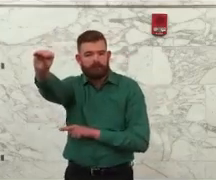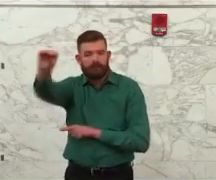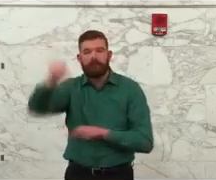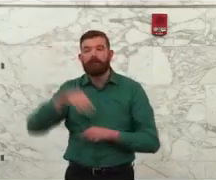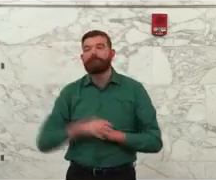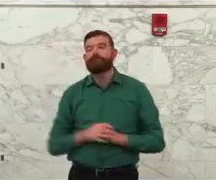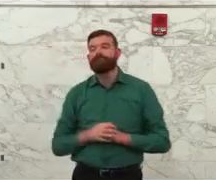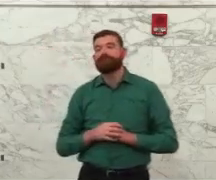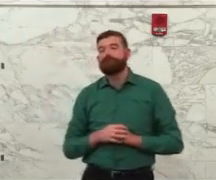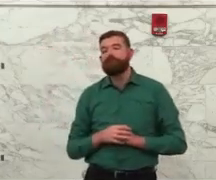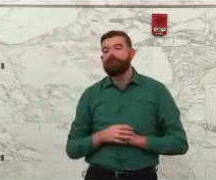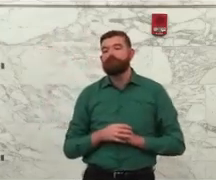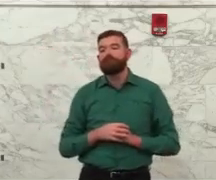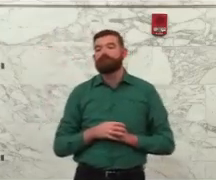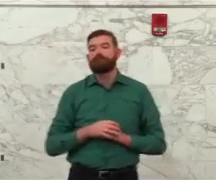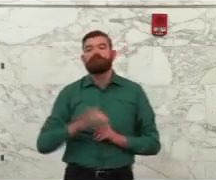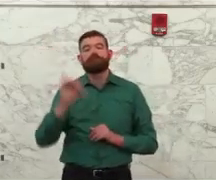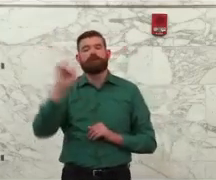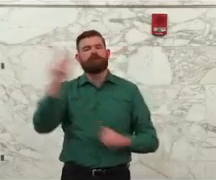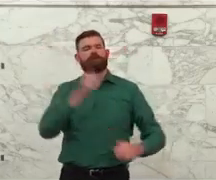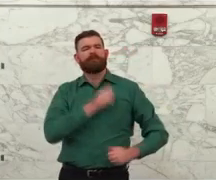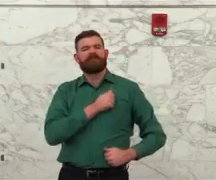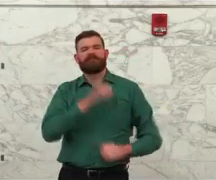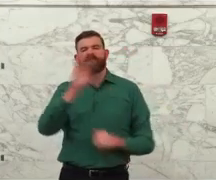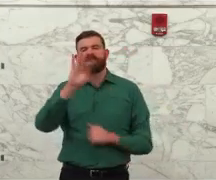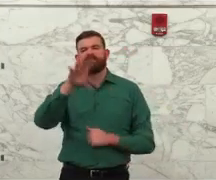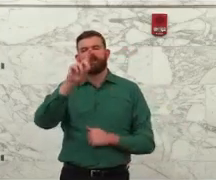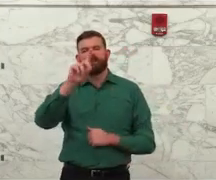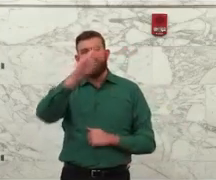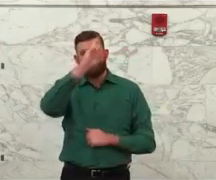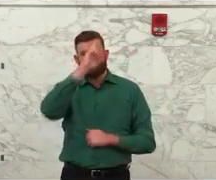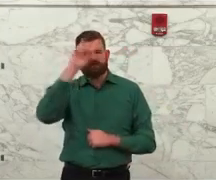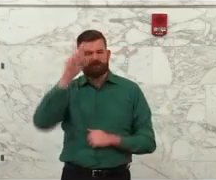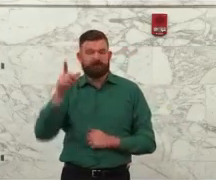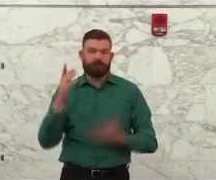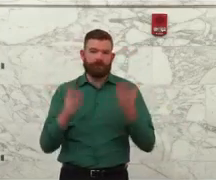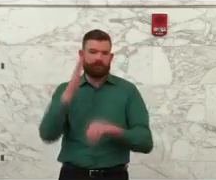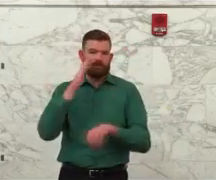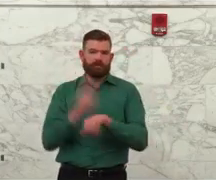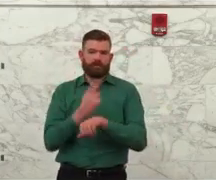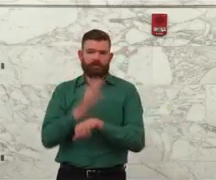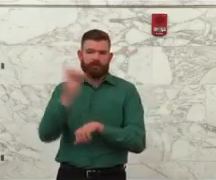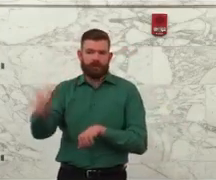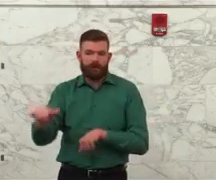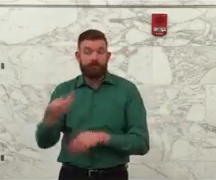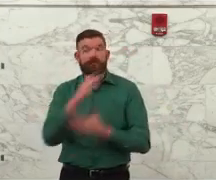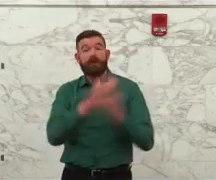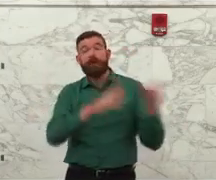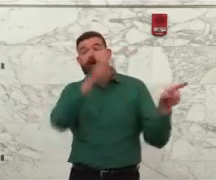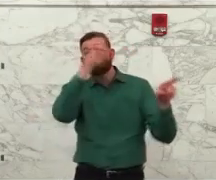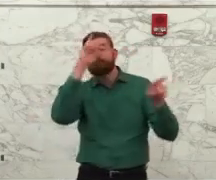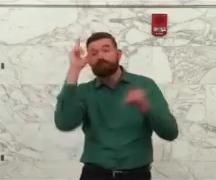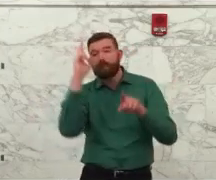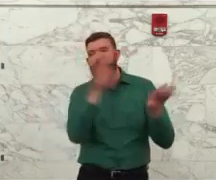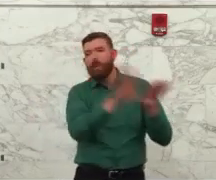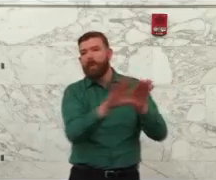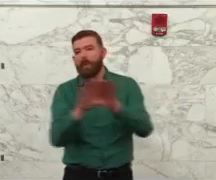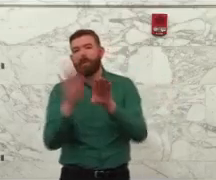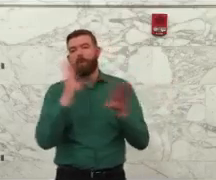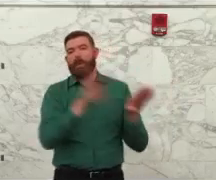hospitals that are currently not available. They've been closed within the last 5 years. That's where those